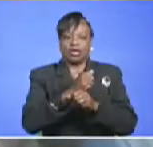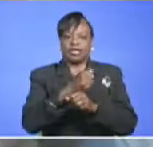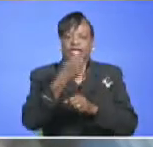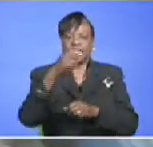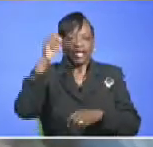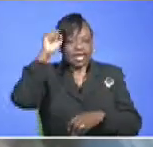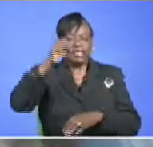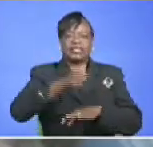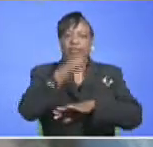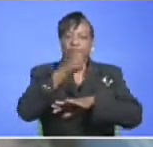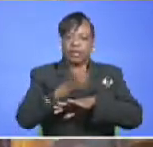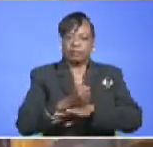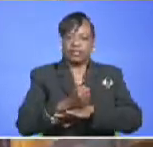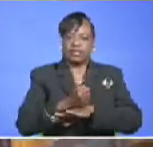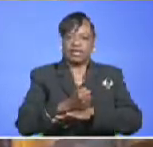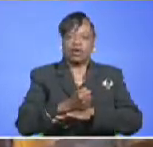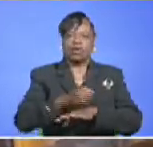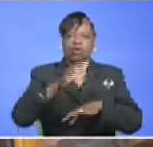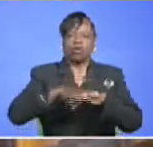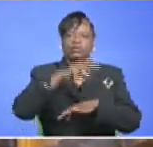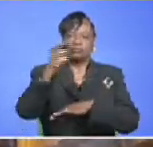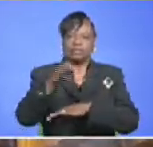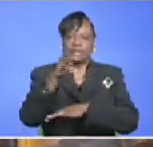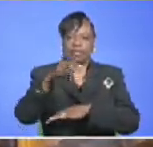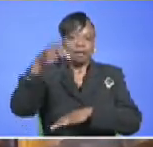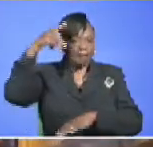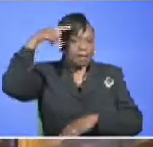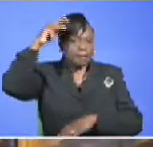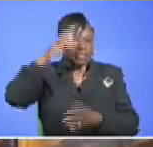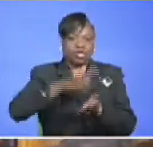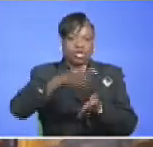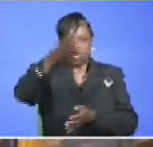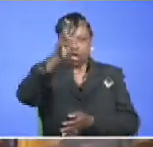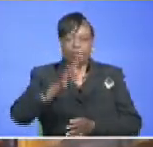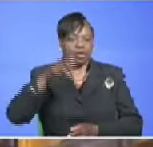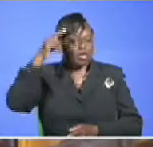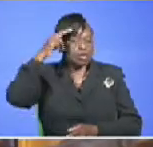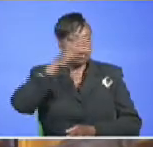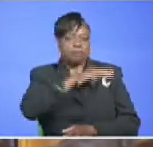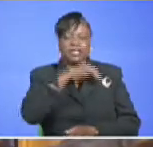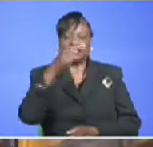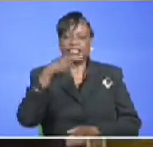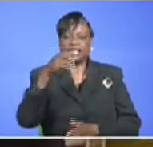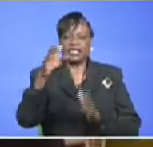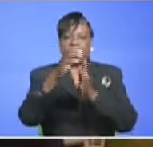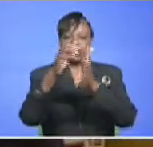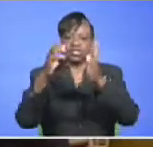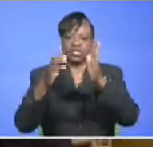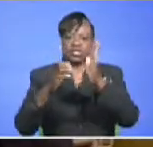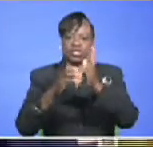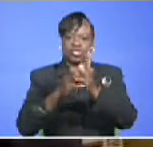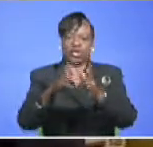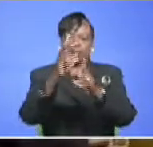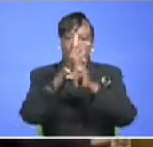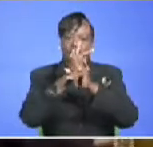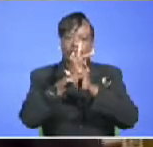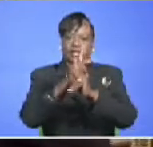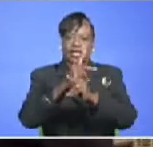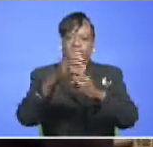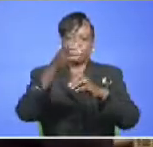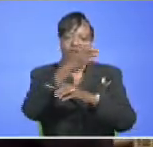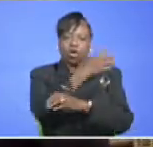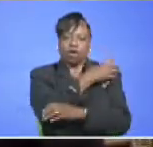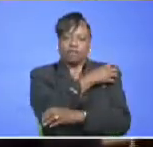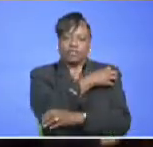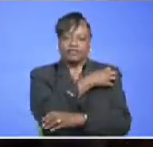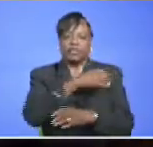at Government House Monday. Prime Minister Dr. the Honorable Hubert Minnis said the constitutionally protected office of the independent prosecutor